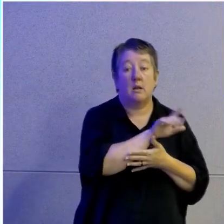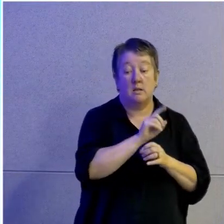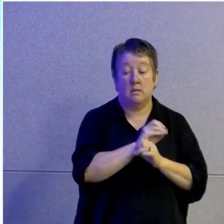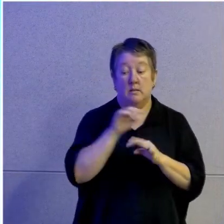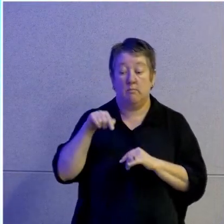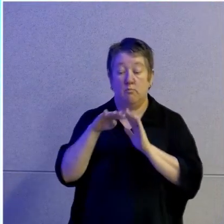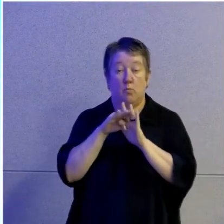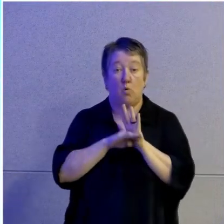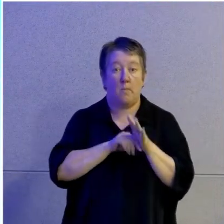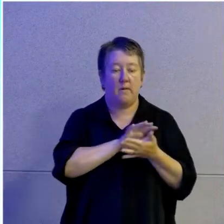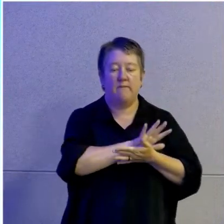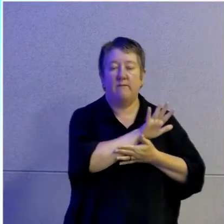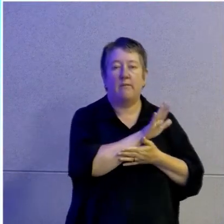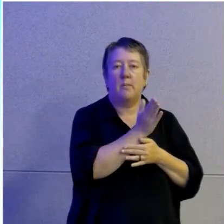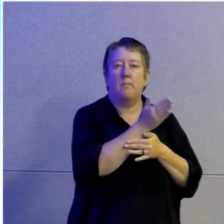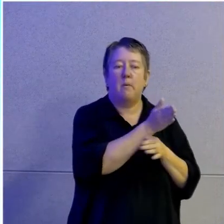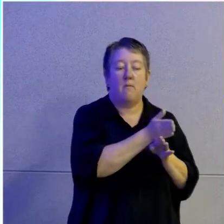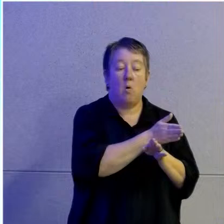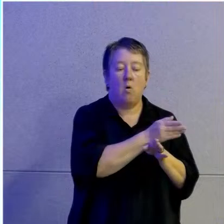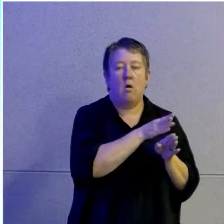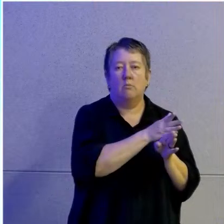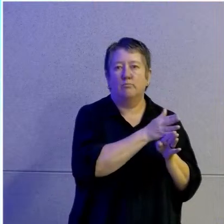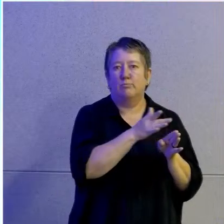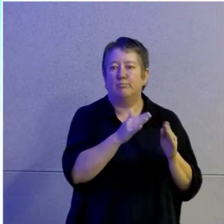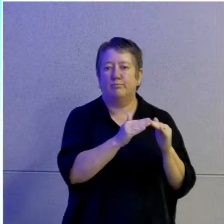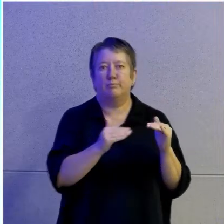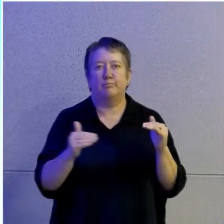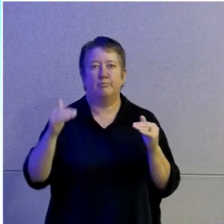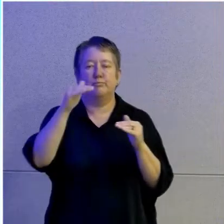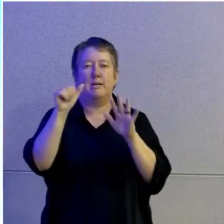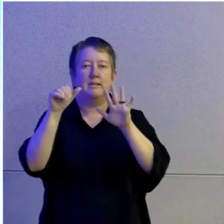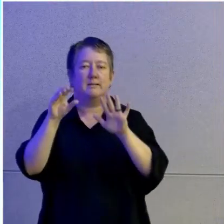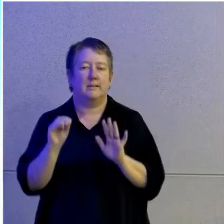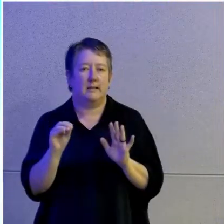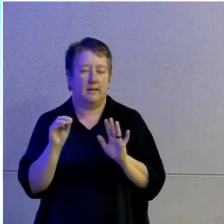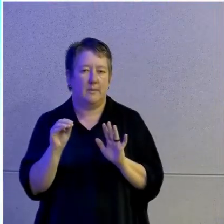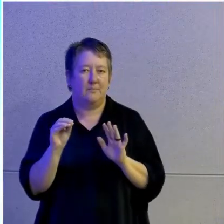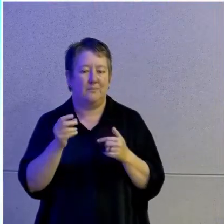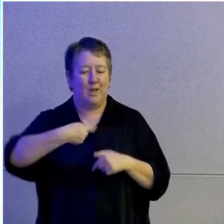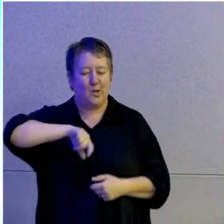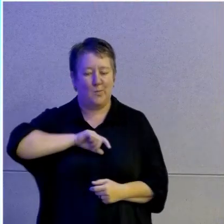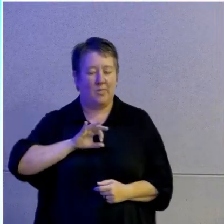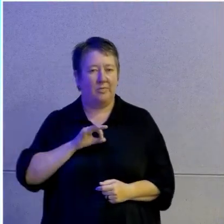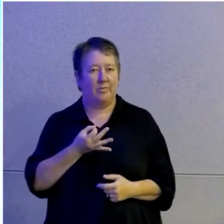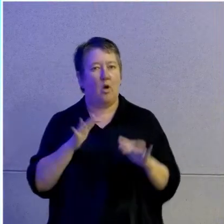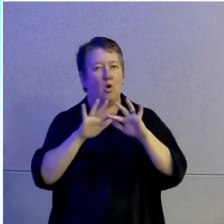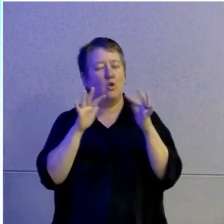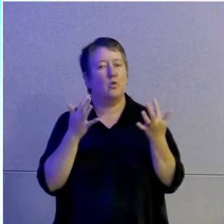program. As an emerging economy and a third world country, this